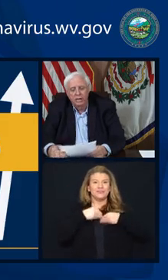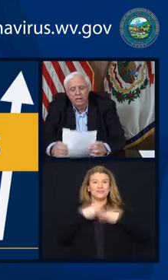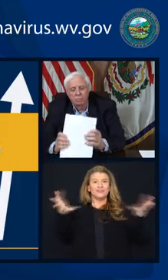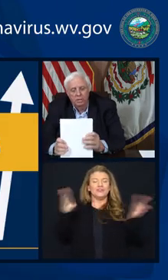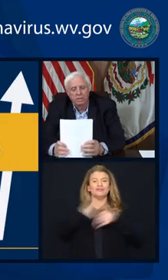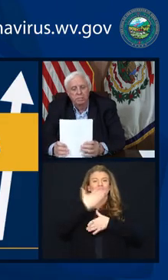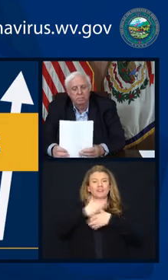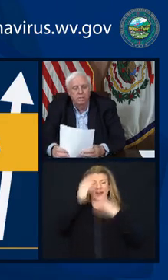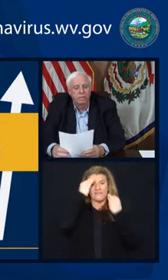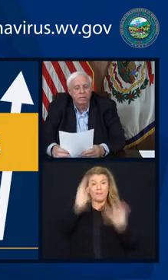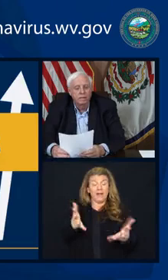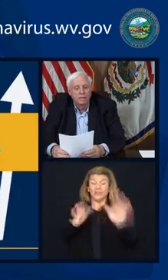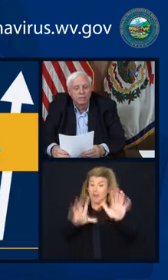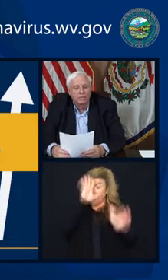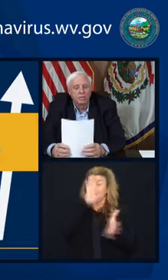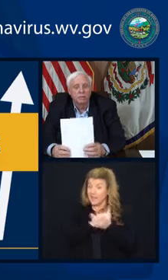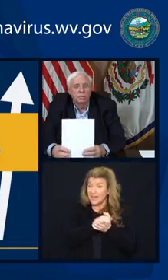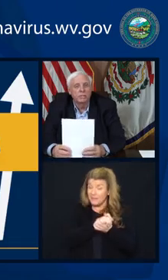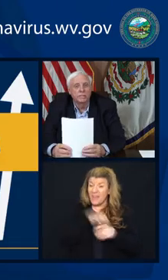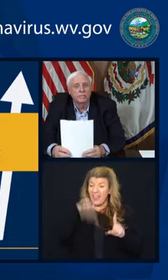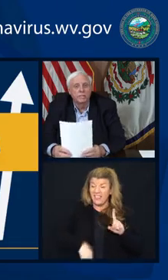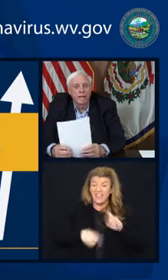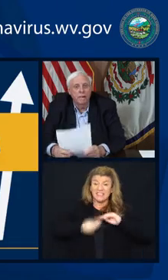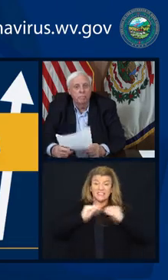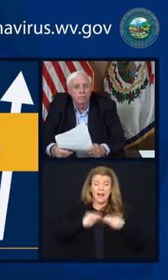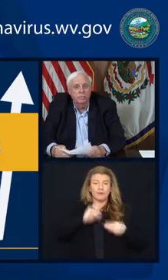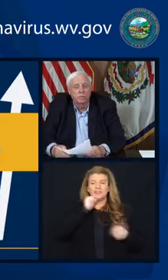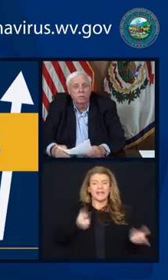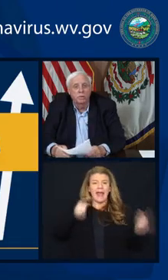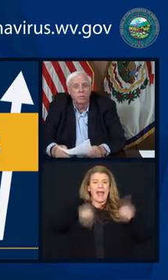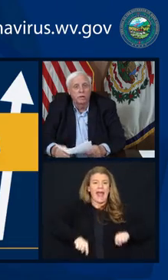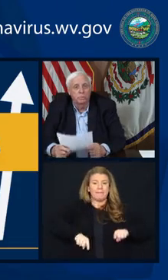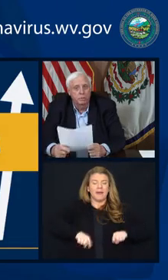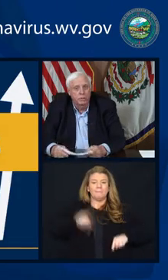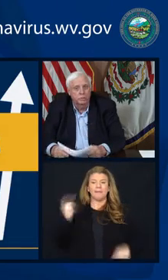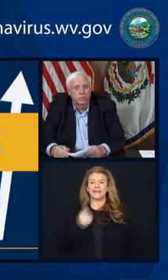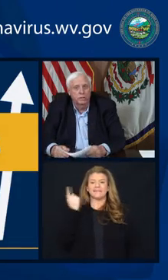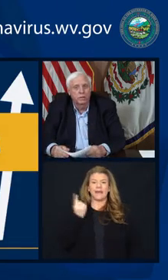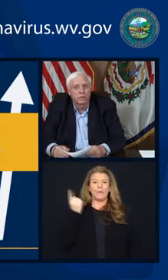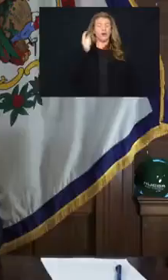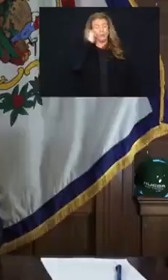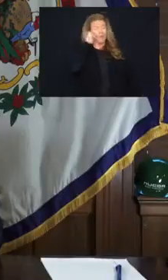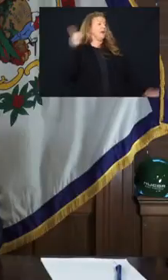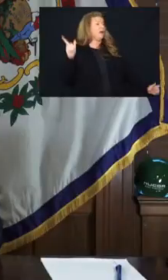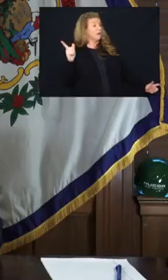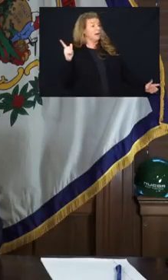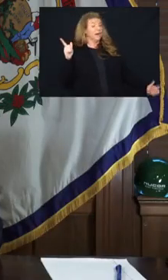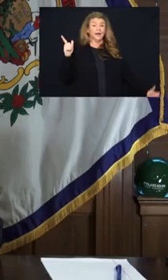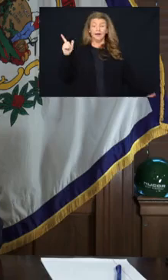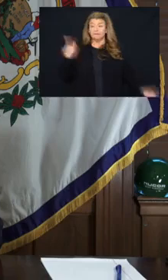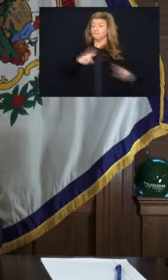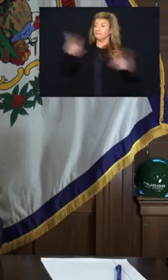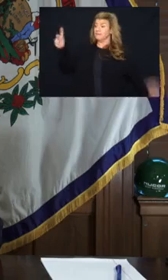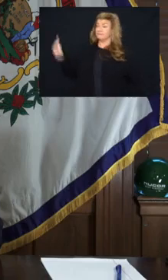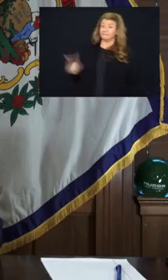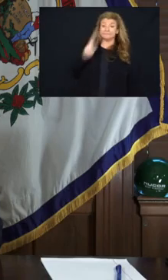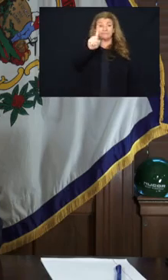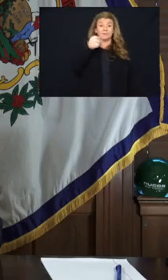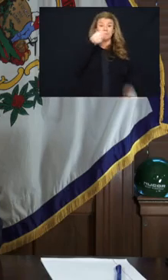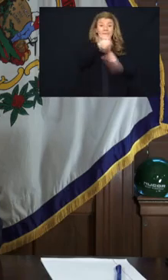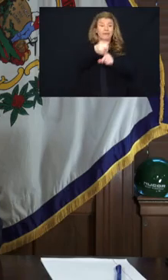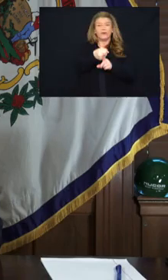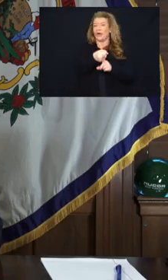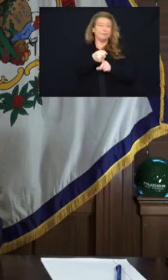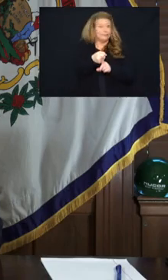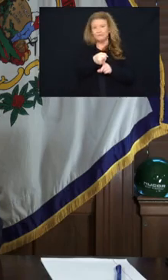you. And believe me, B, these numbers just didn't happen by somebody rolling off the pickle truck. I mean, really, when it really boils right